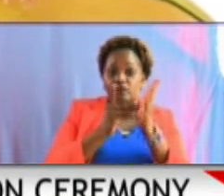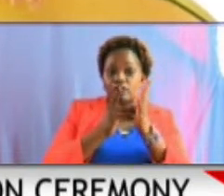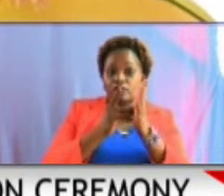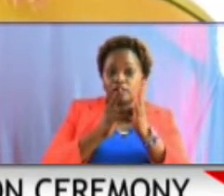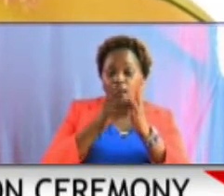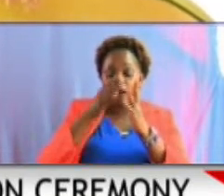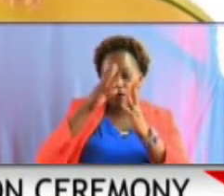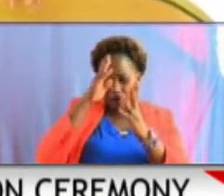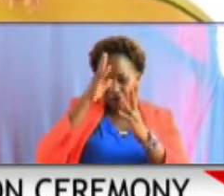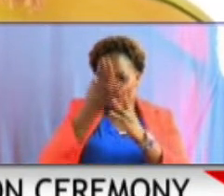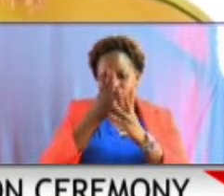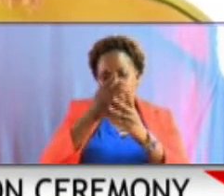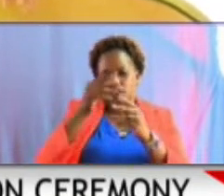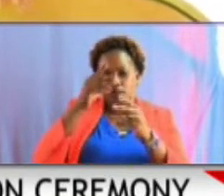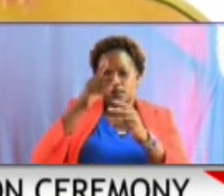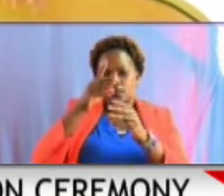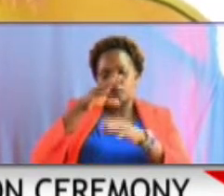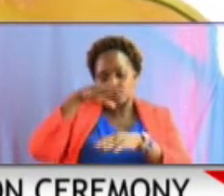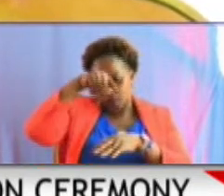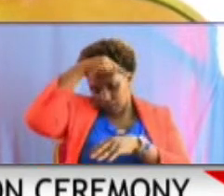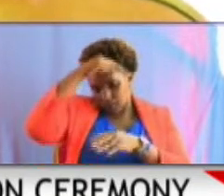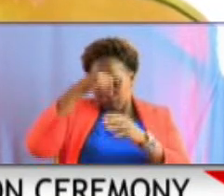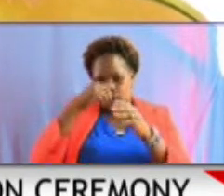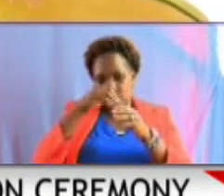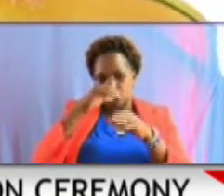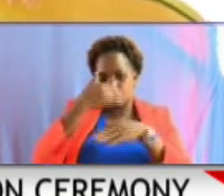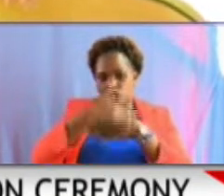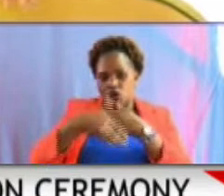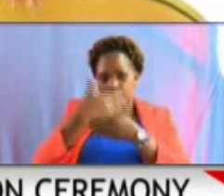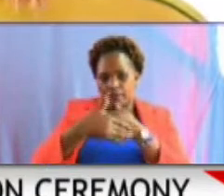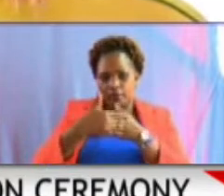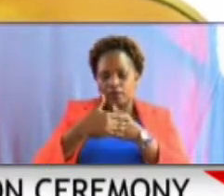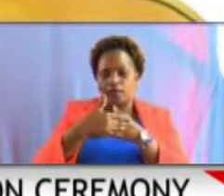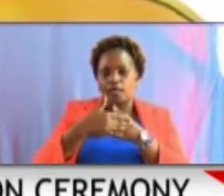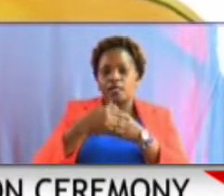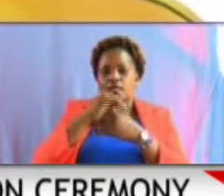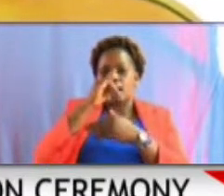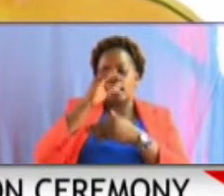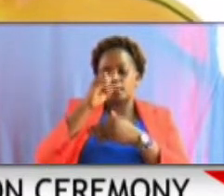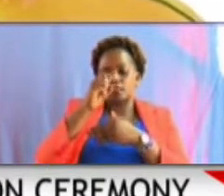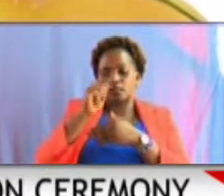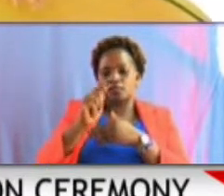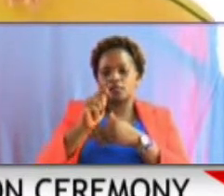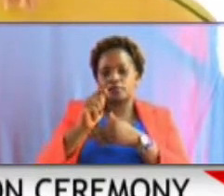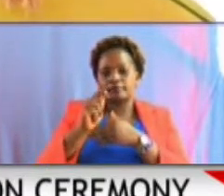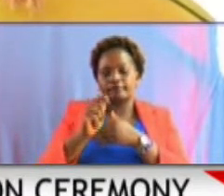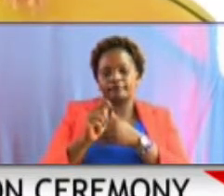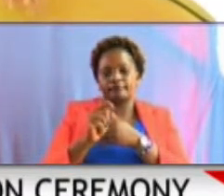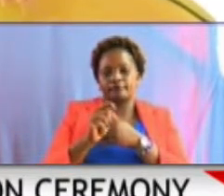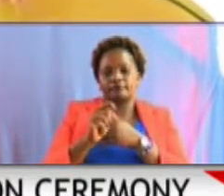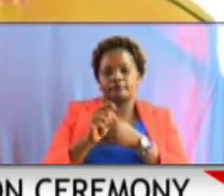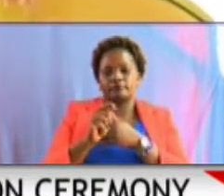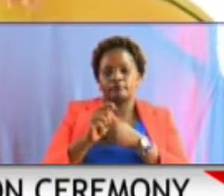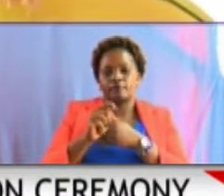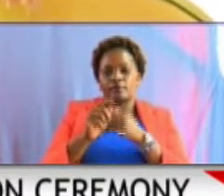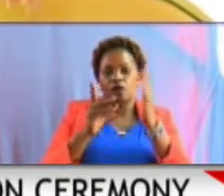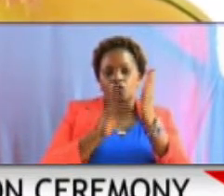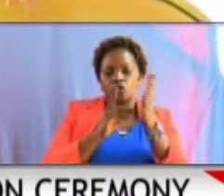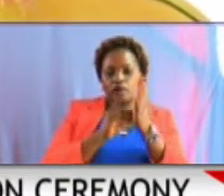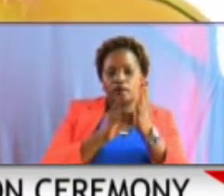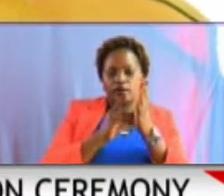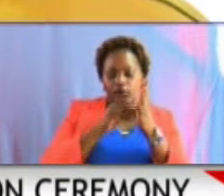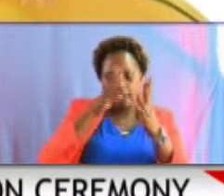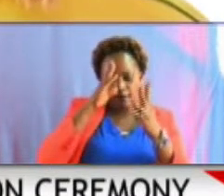Philosophy degree in the School of Computing and Information Technology. Doctor of Philosophy